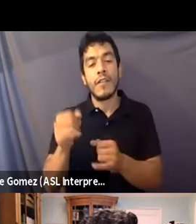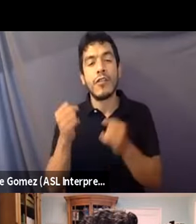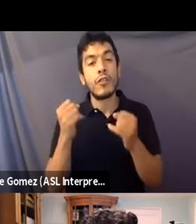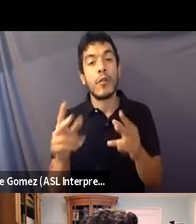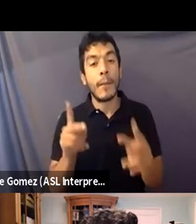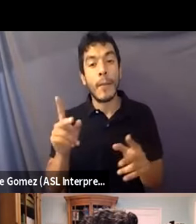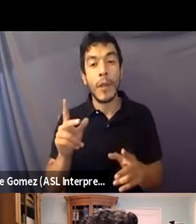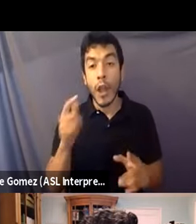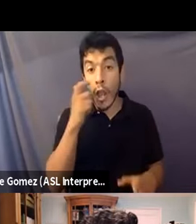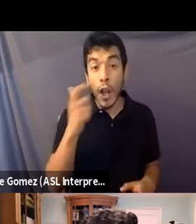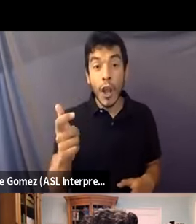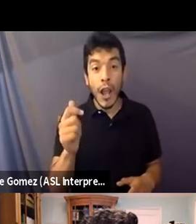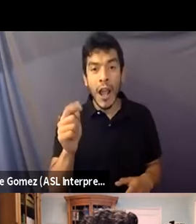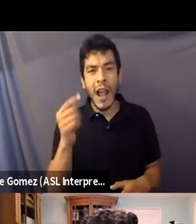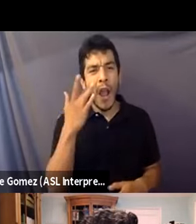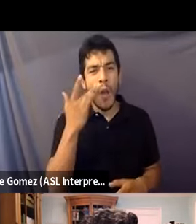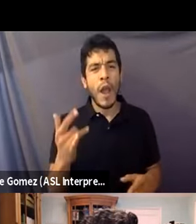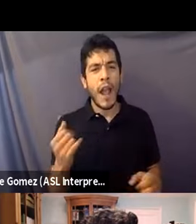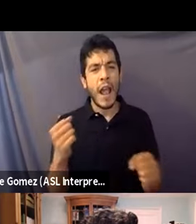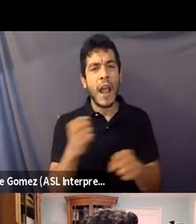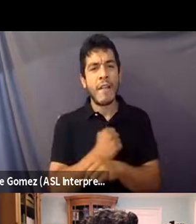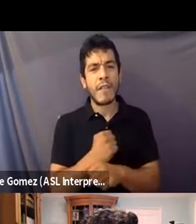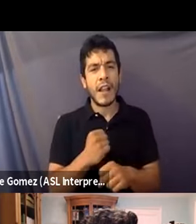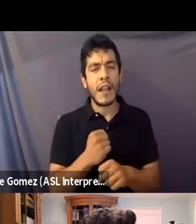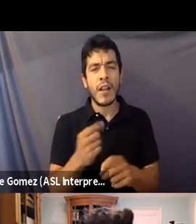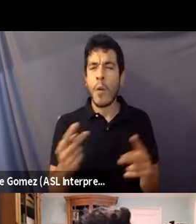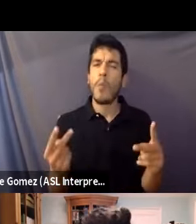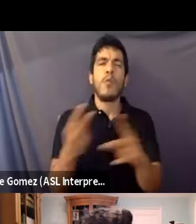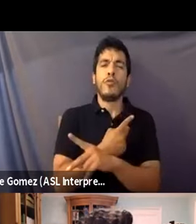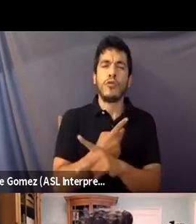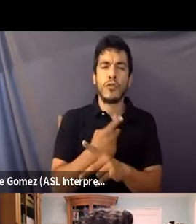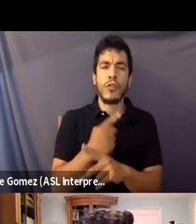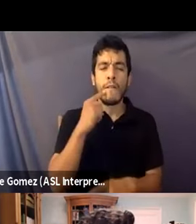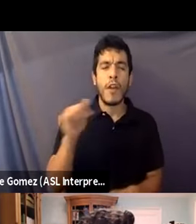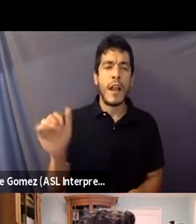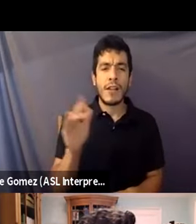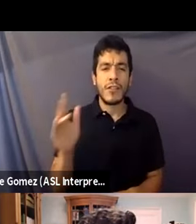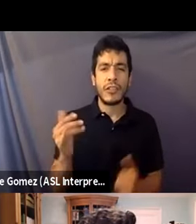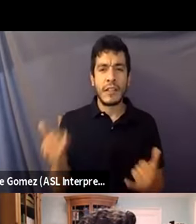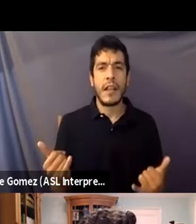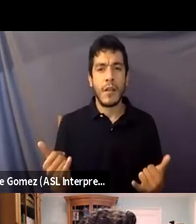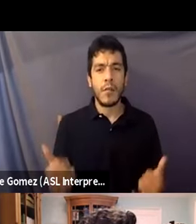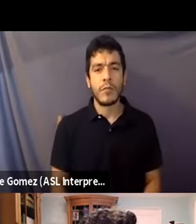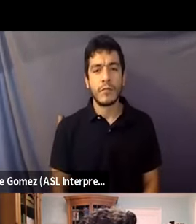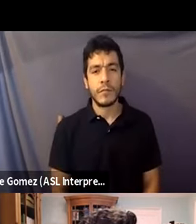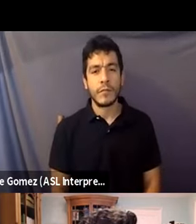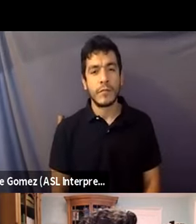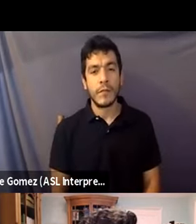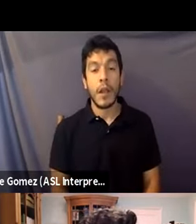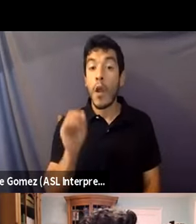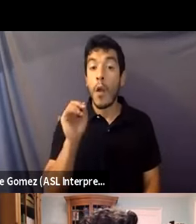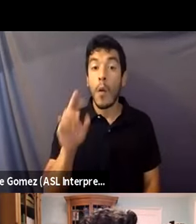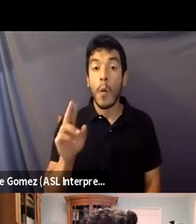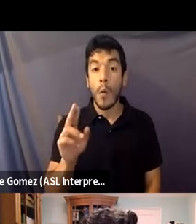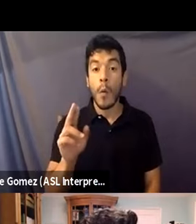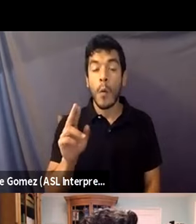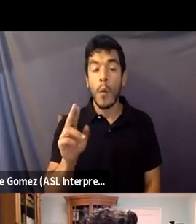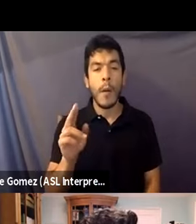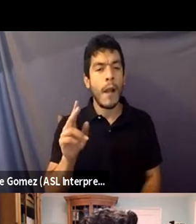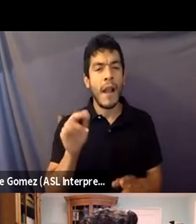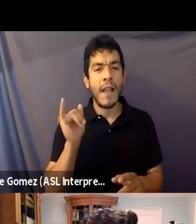at why is the violence really sort of intensifying for Asian Americans, for the Amemza community overall. And it